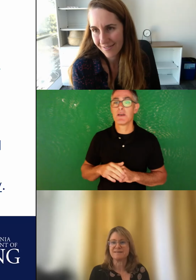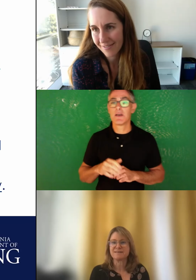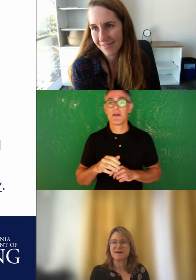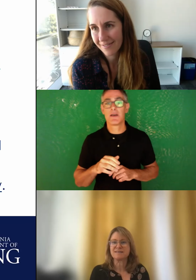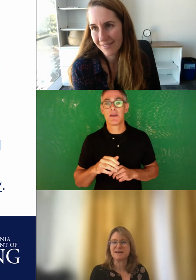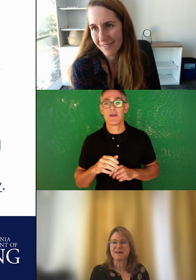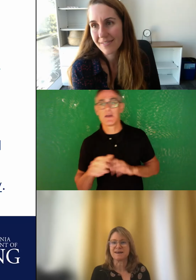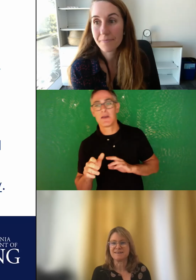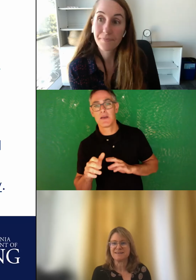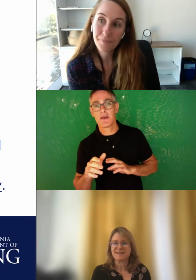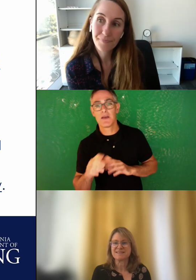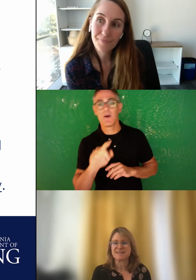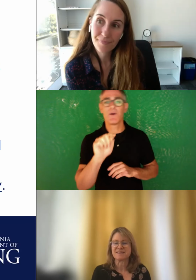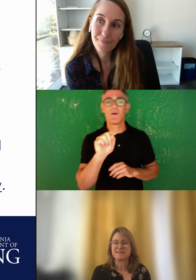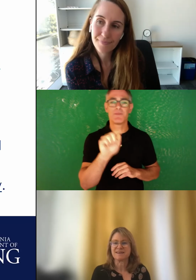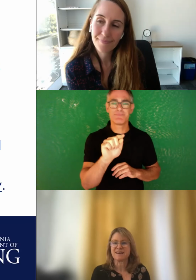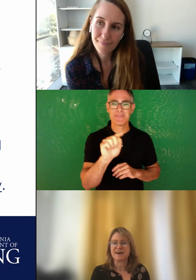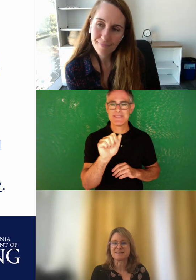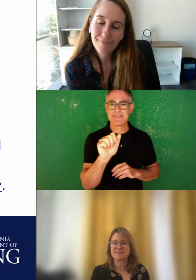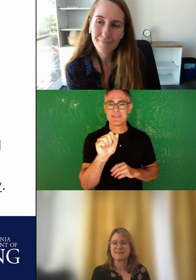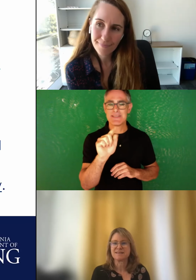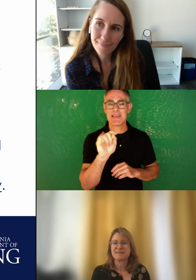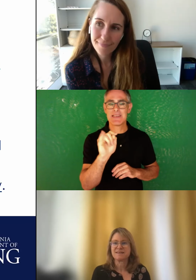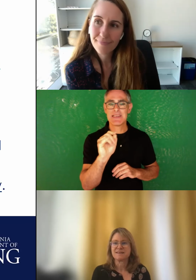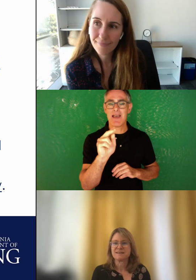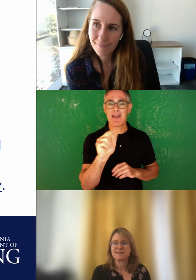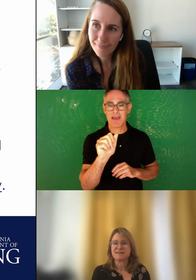wait, Tatiana. Let's let Tatiana ask.